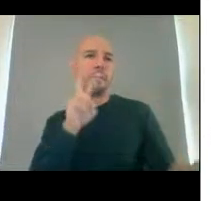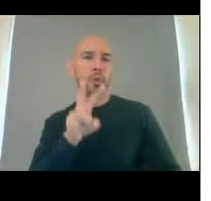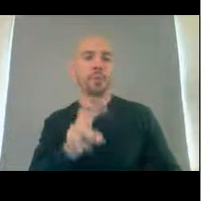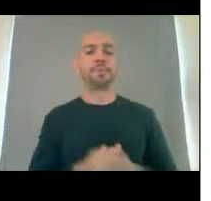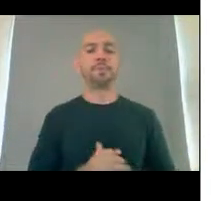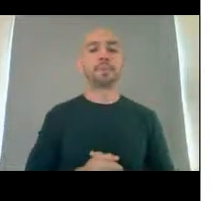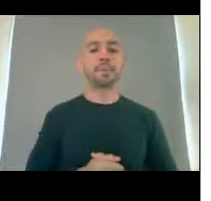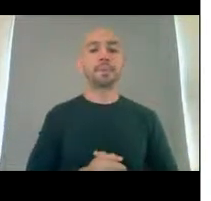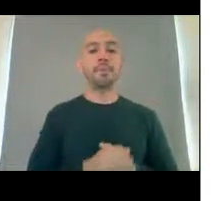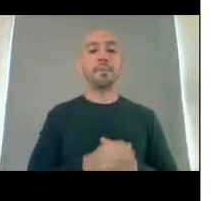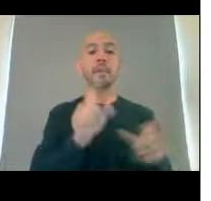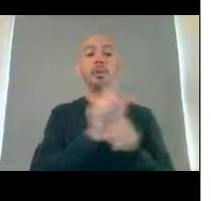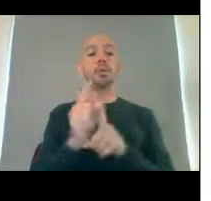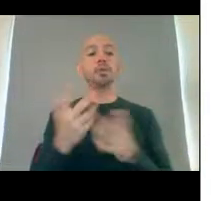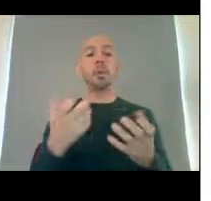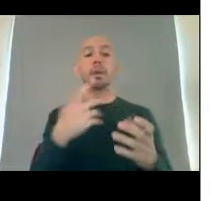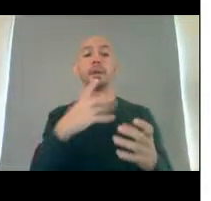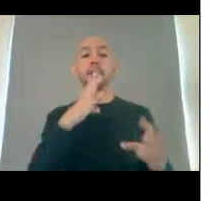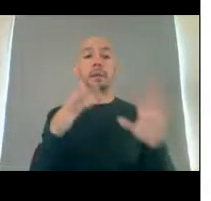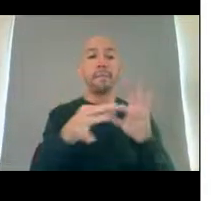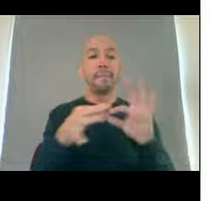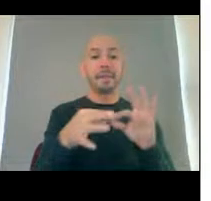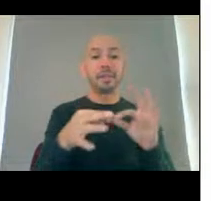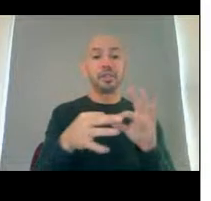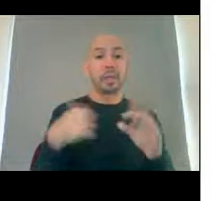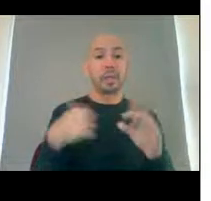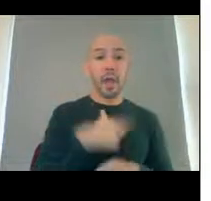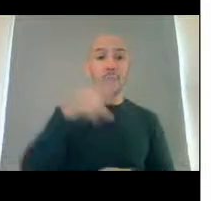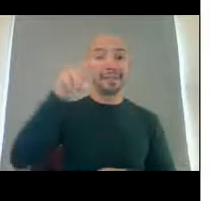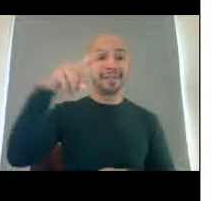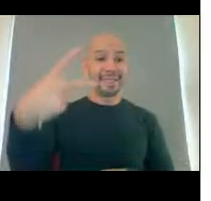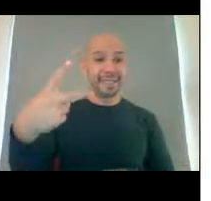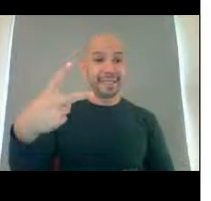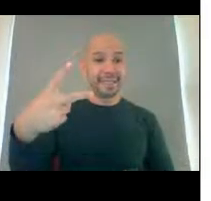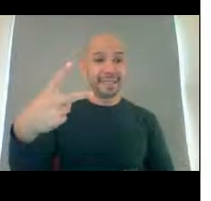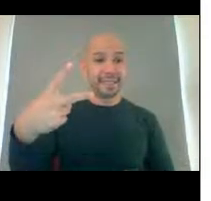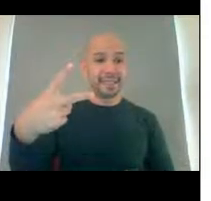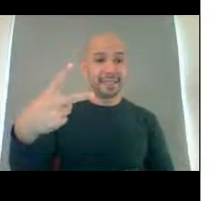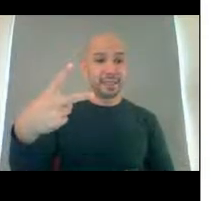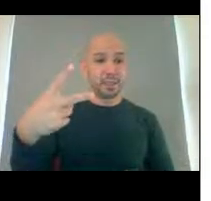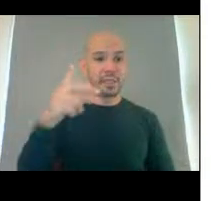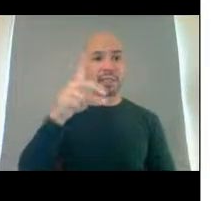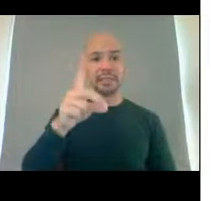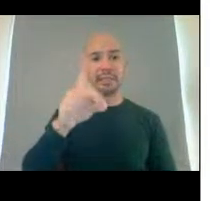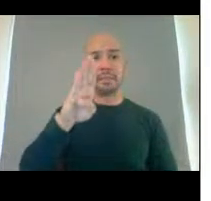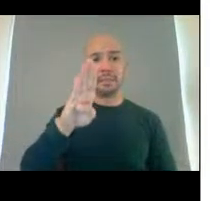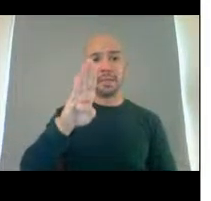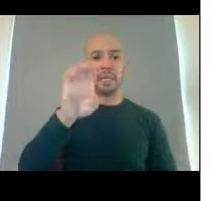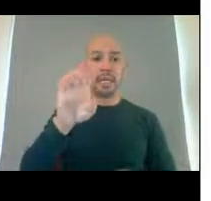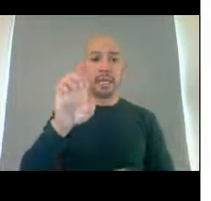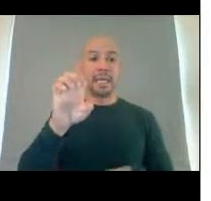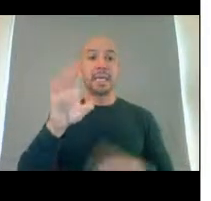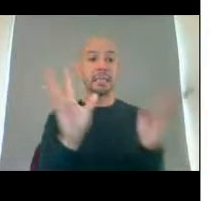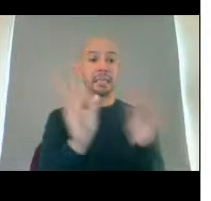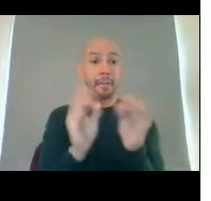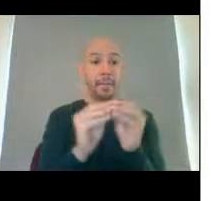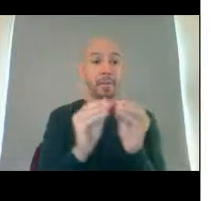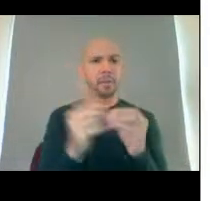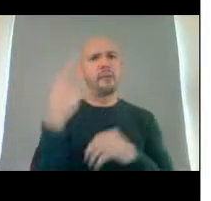i also wanted to mention our second uh dbe summit and that was held in inglewood california